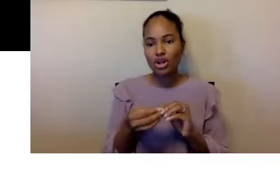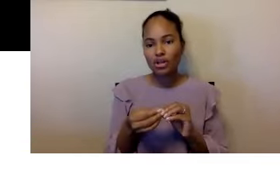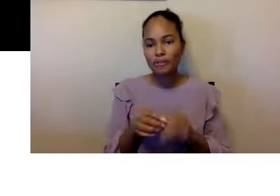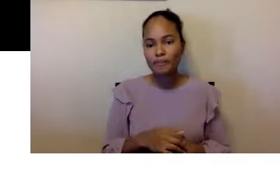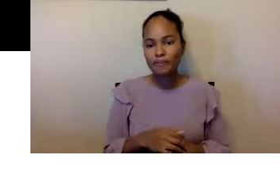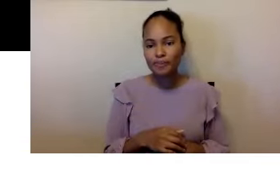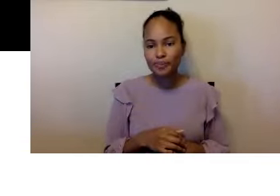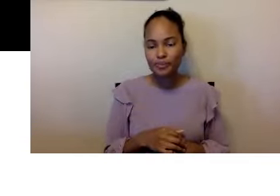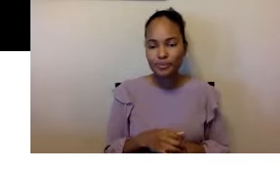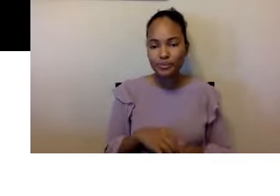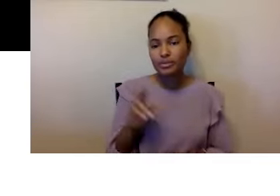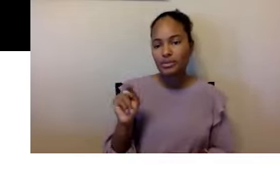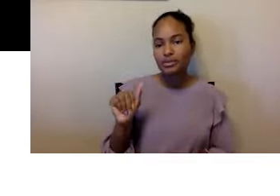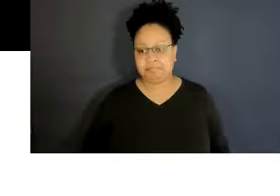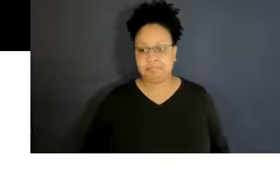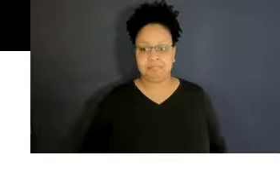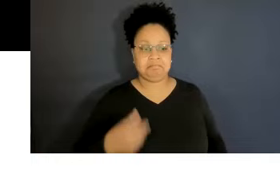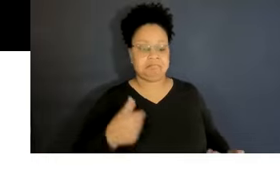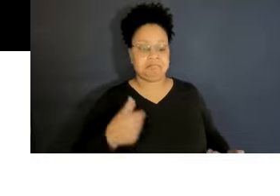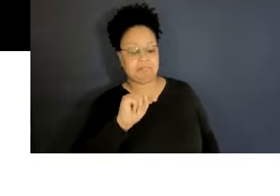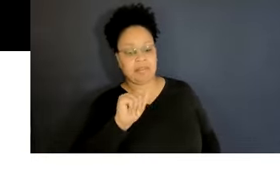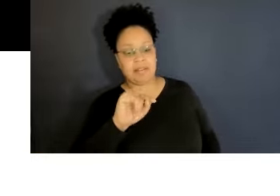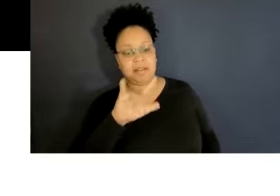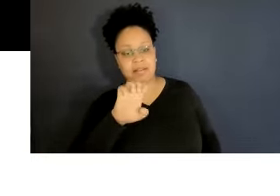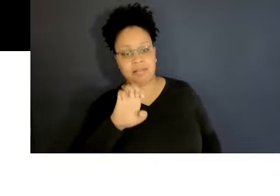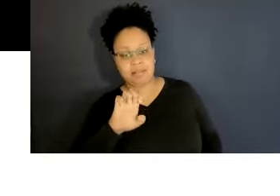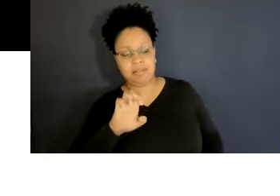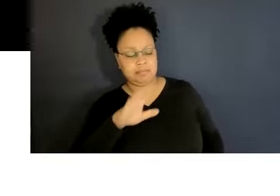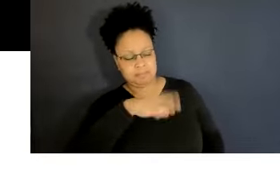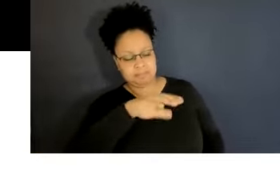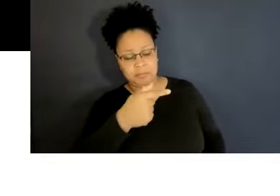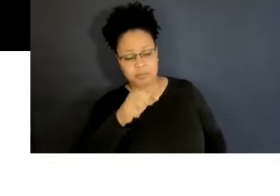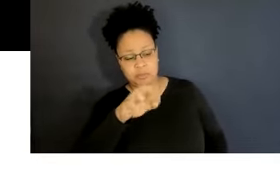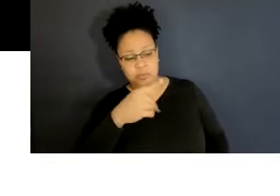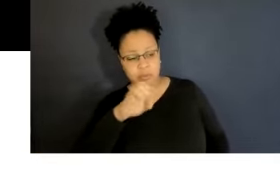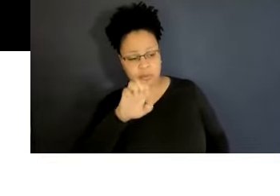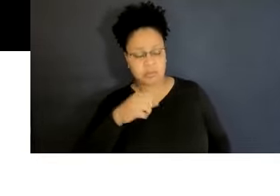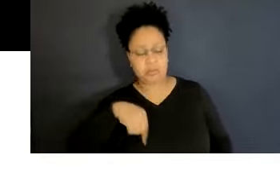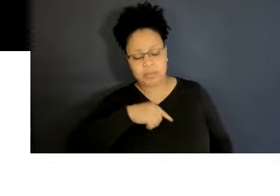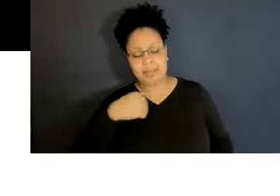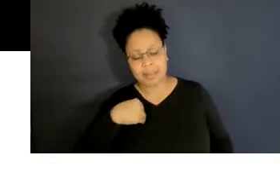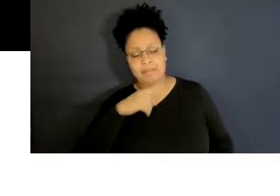George, we do have a comment in the chat if you'd like me to read it. It kind of relates to this question. Yes,